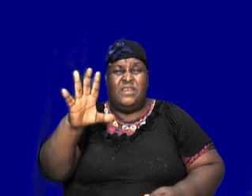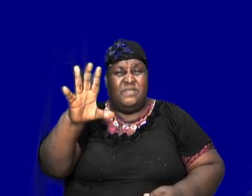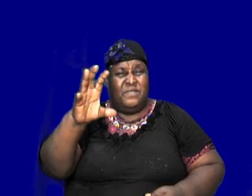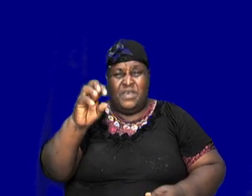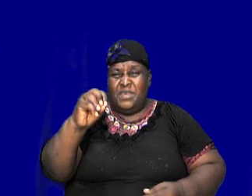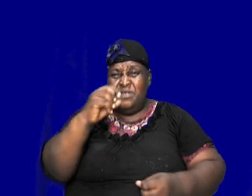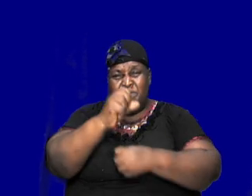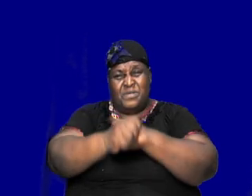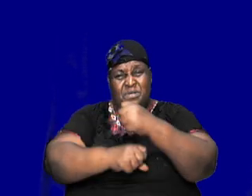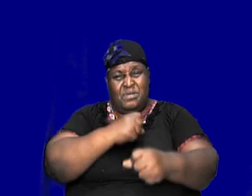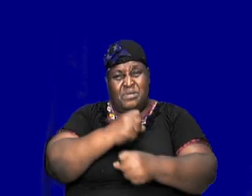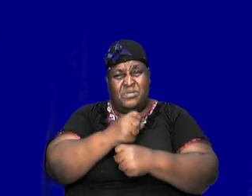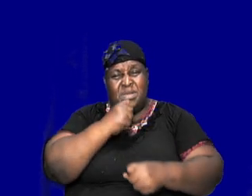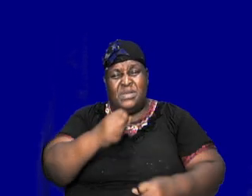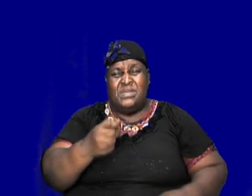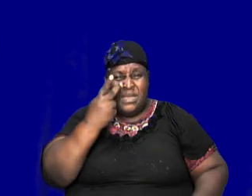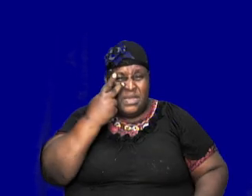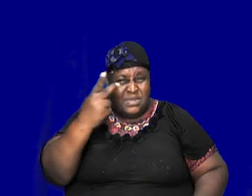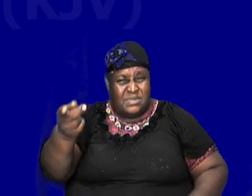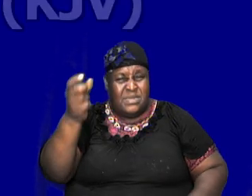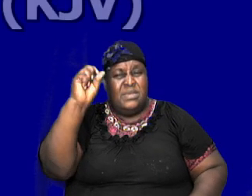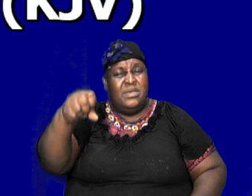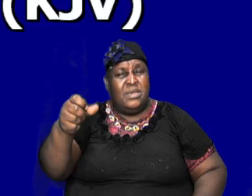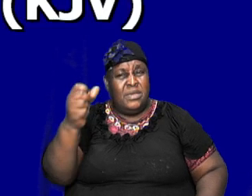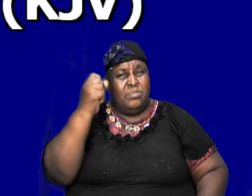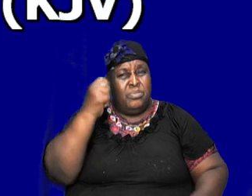seen Abraham?